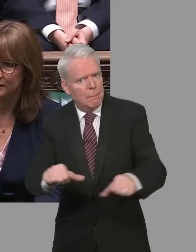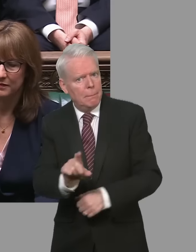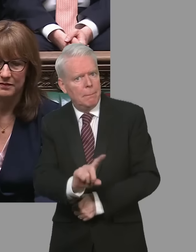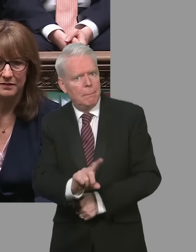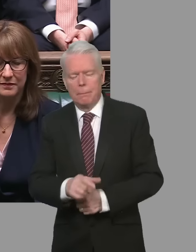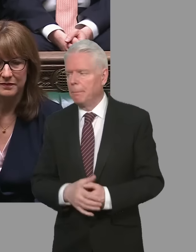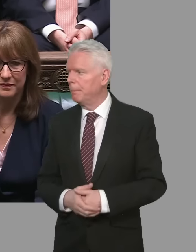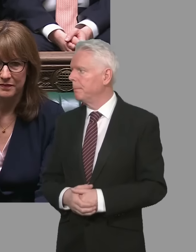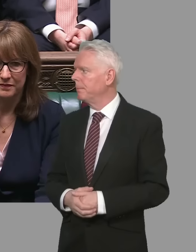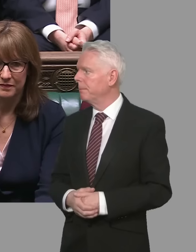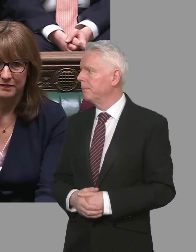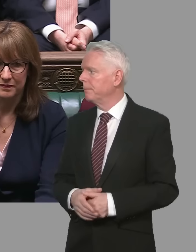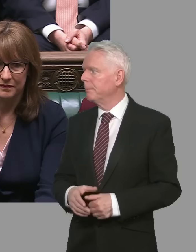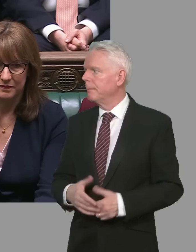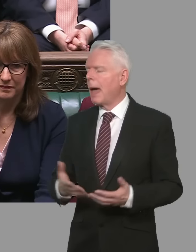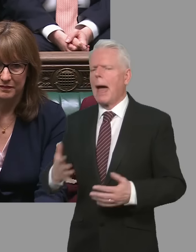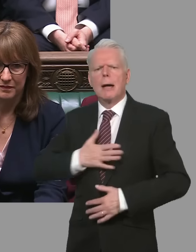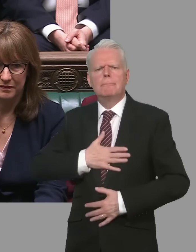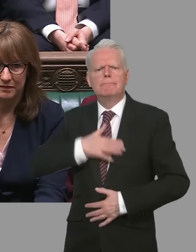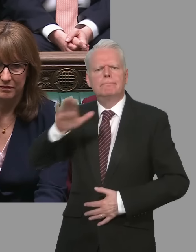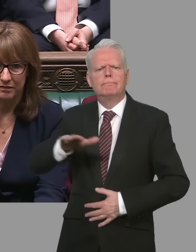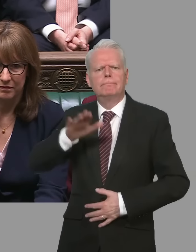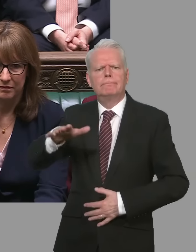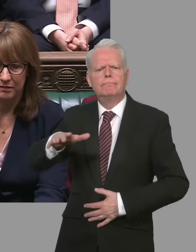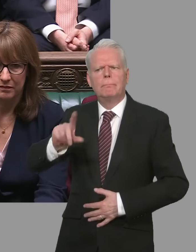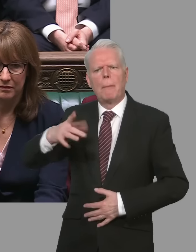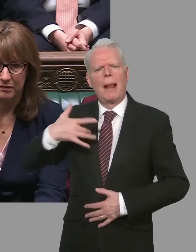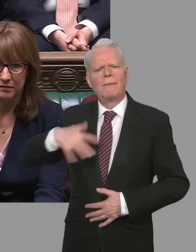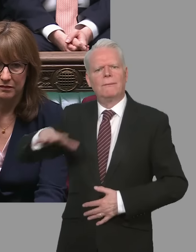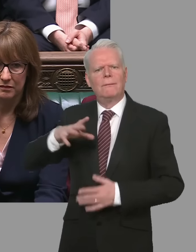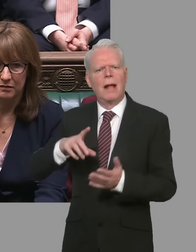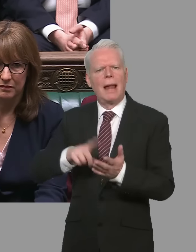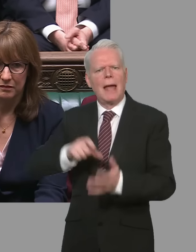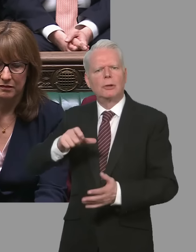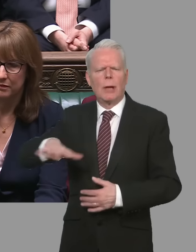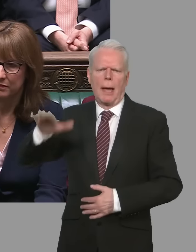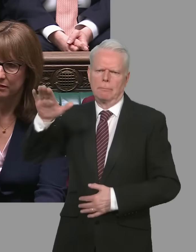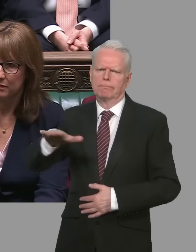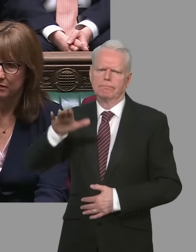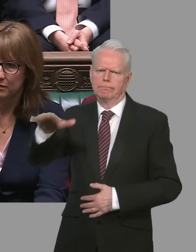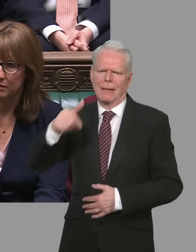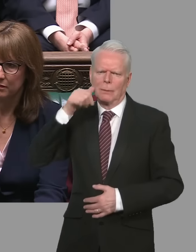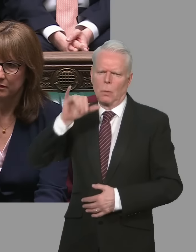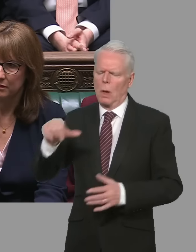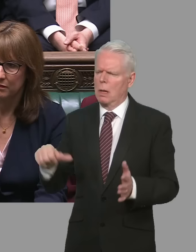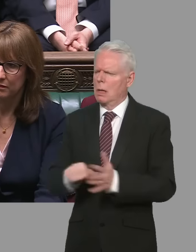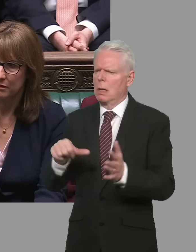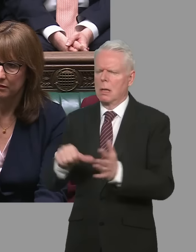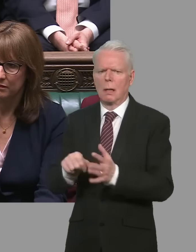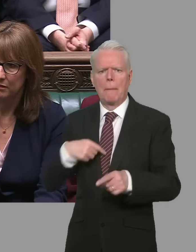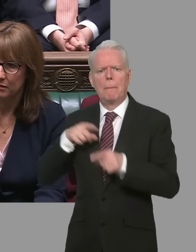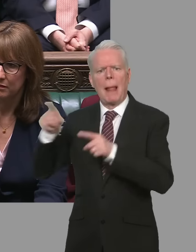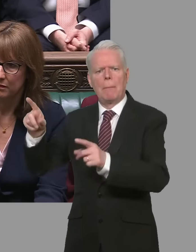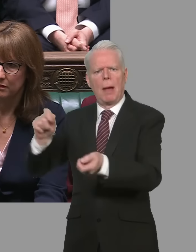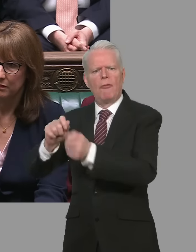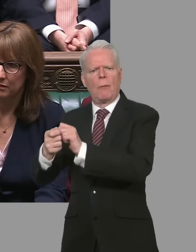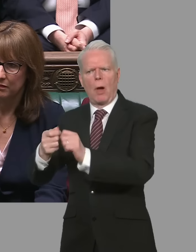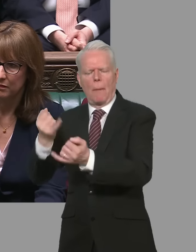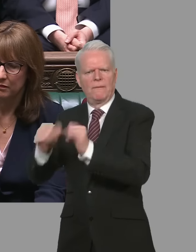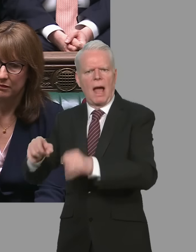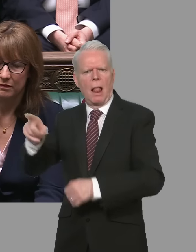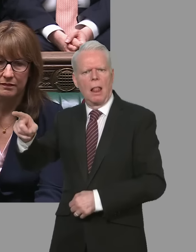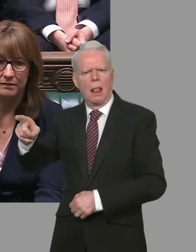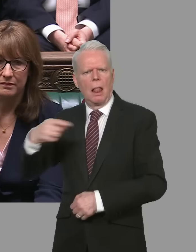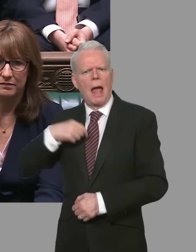Mr. Speaker, it's the same picture across the country. In Kent, Reform are cutting social care. In Worcestershire, they're